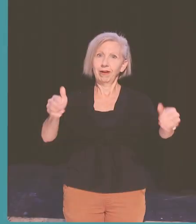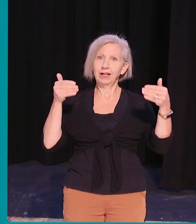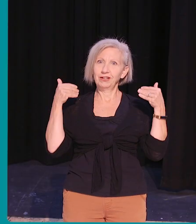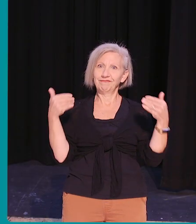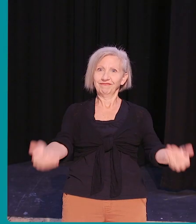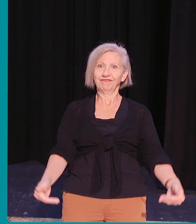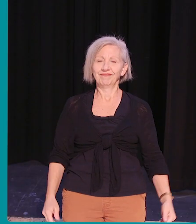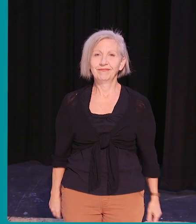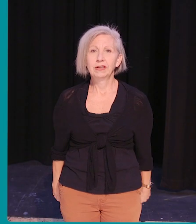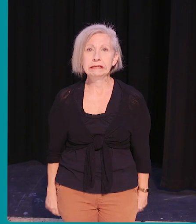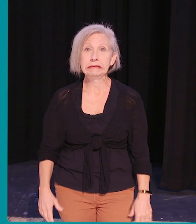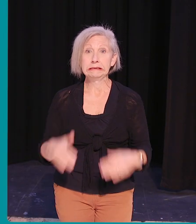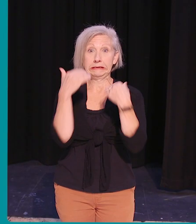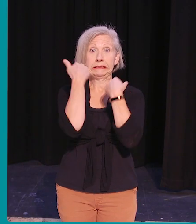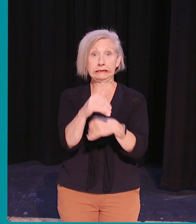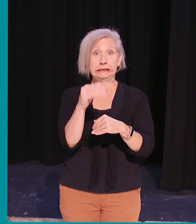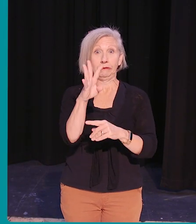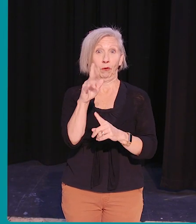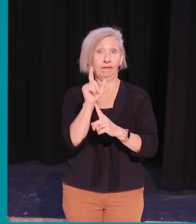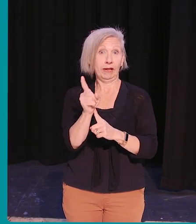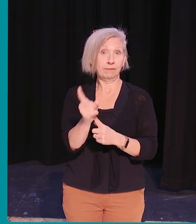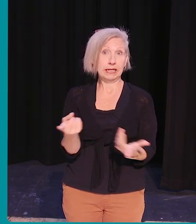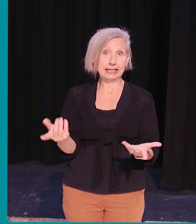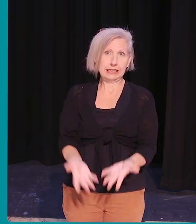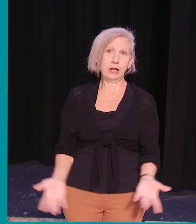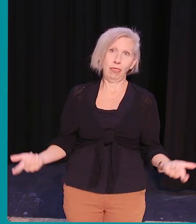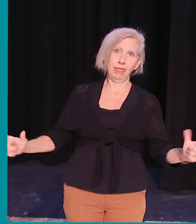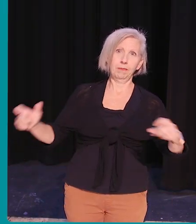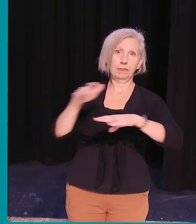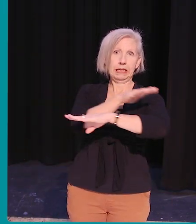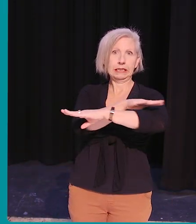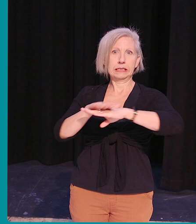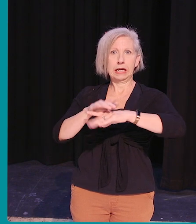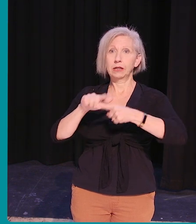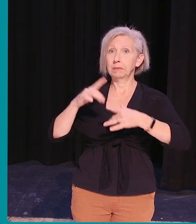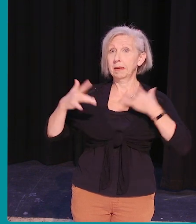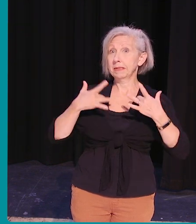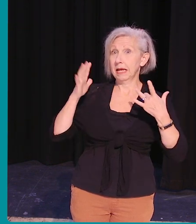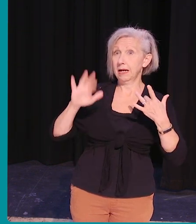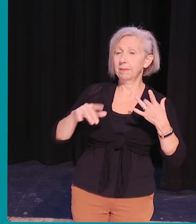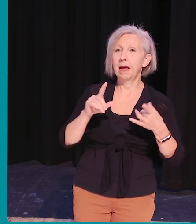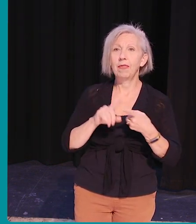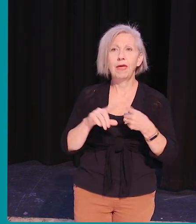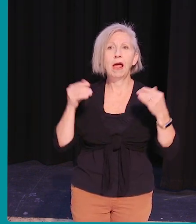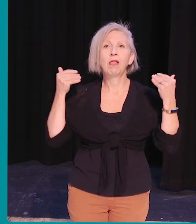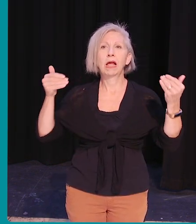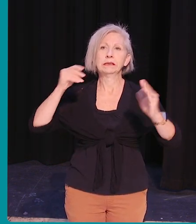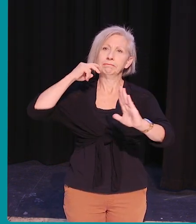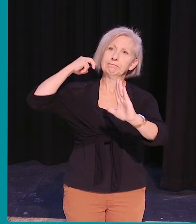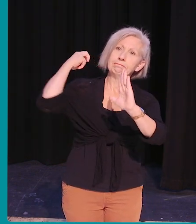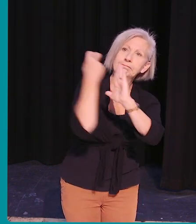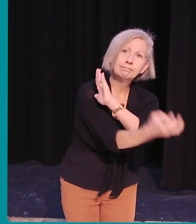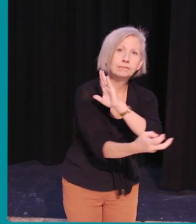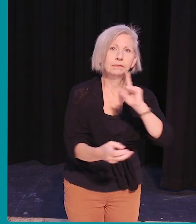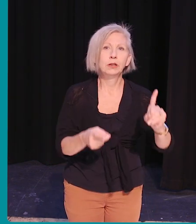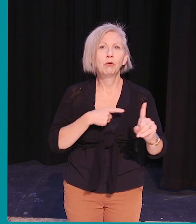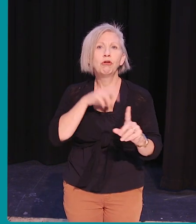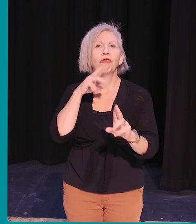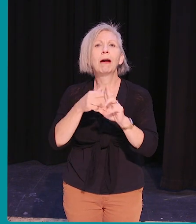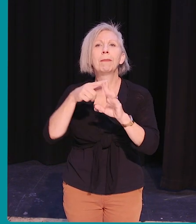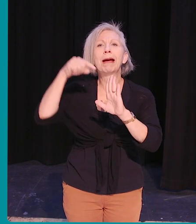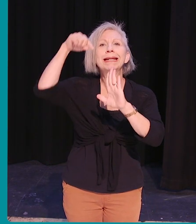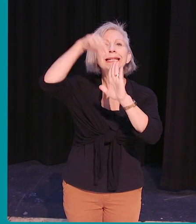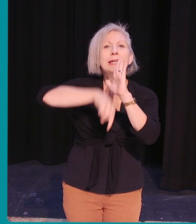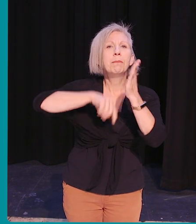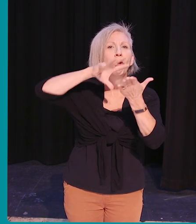right, cool. I only get 45 minutes with you this morning on the big stage, so I'm excited about that. Let's just dive right in. We're going to be talking about deeper learning and equity